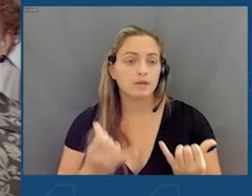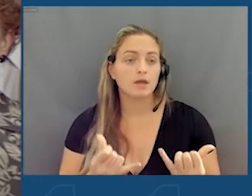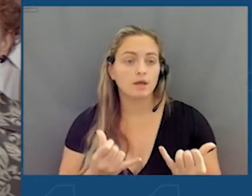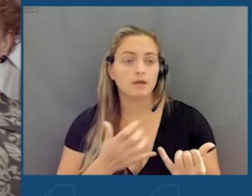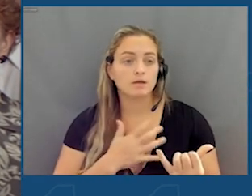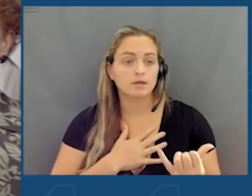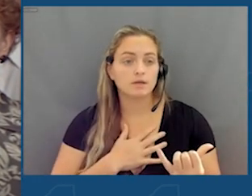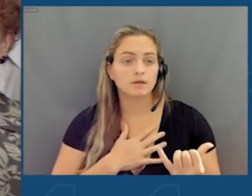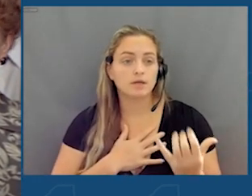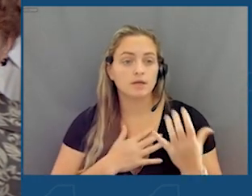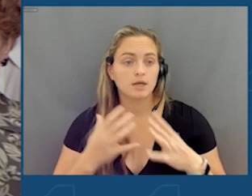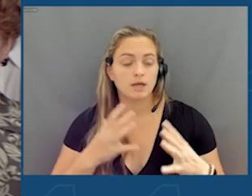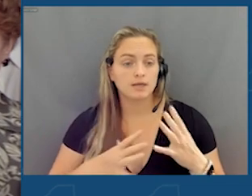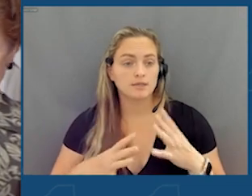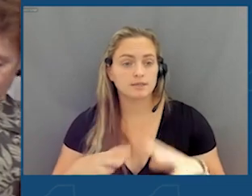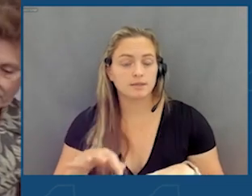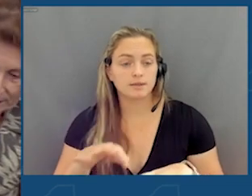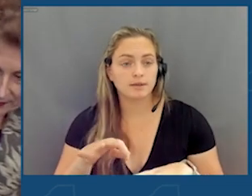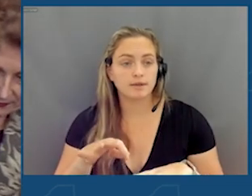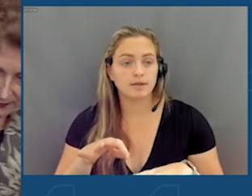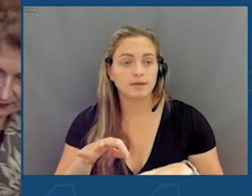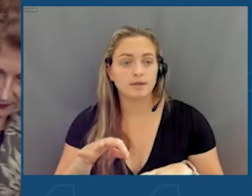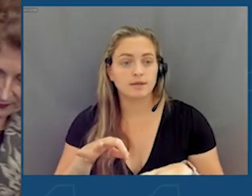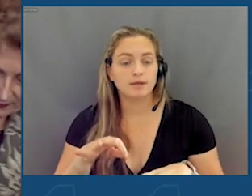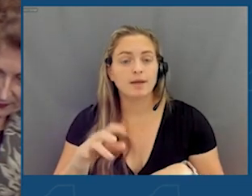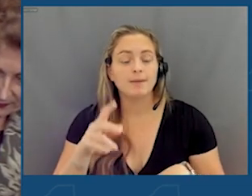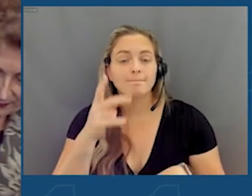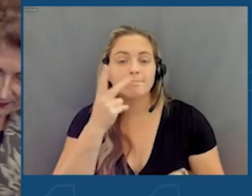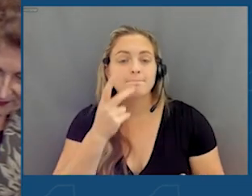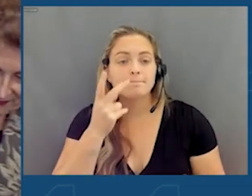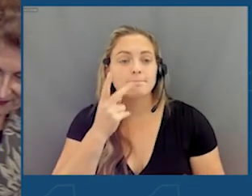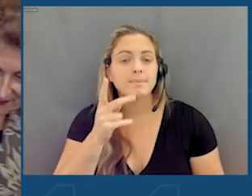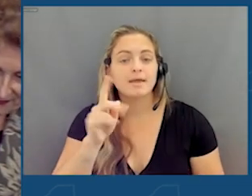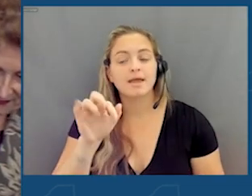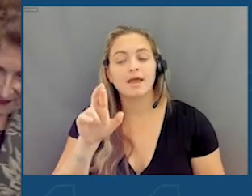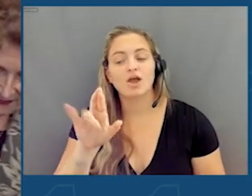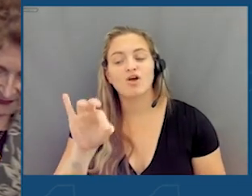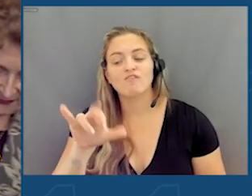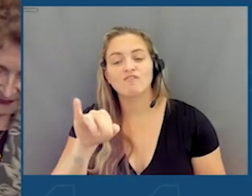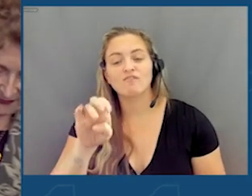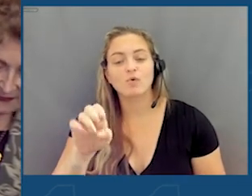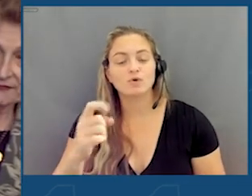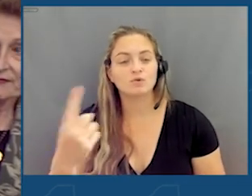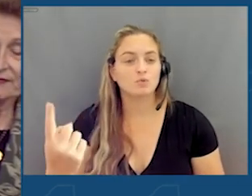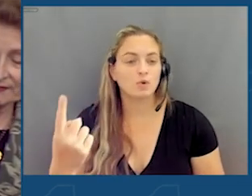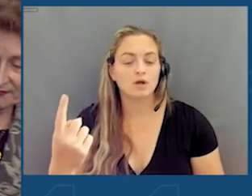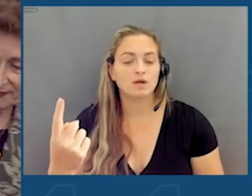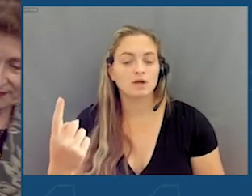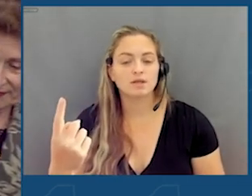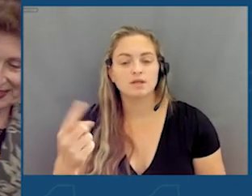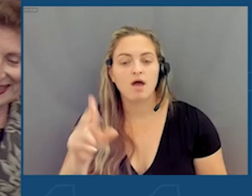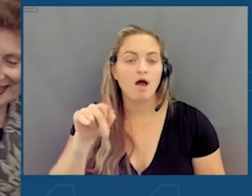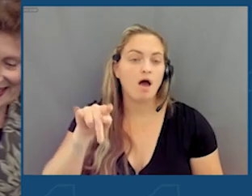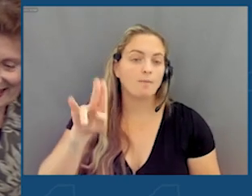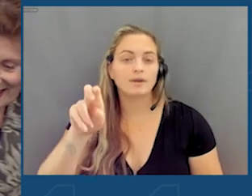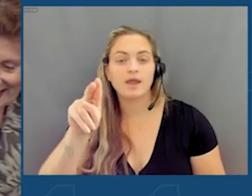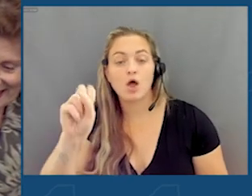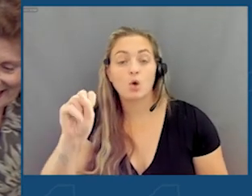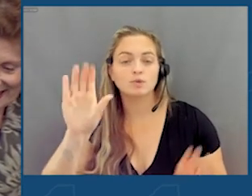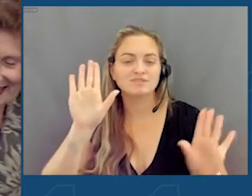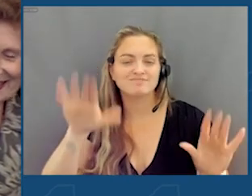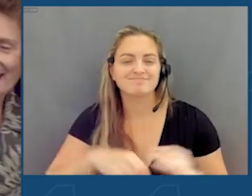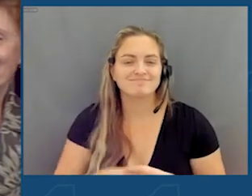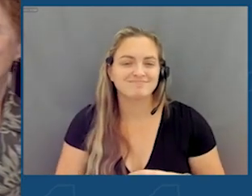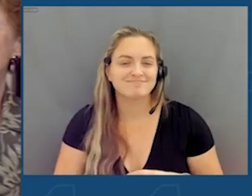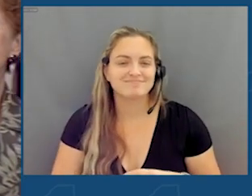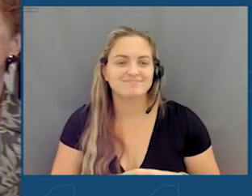custom painted pink Nike Air Force Ones. In East Harlem, we call them Uptowns. That's right.